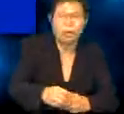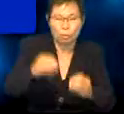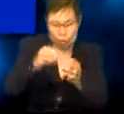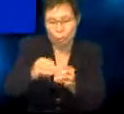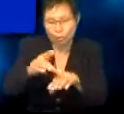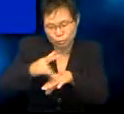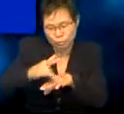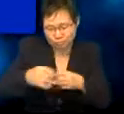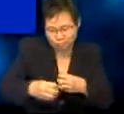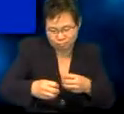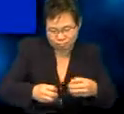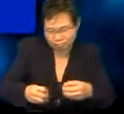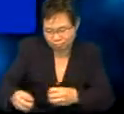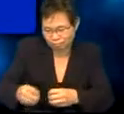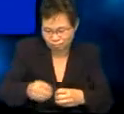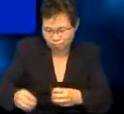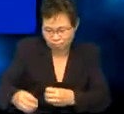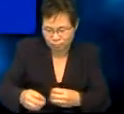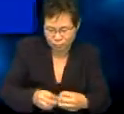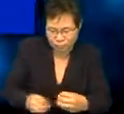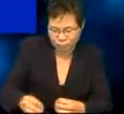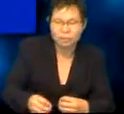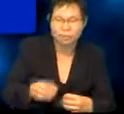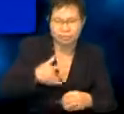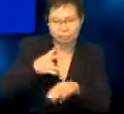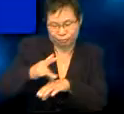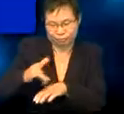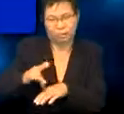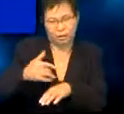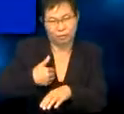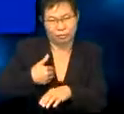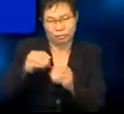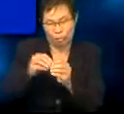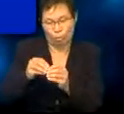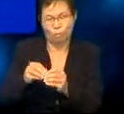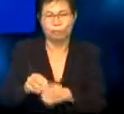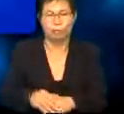is more space between the particles.